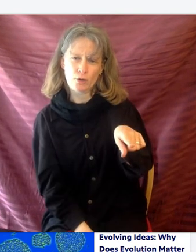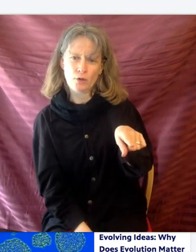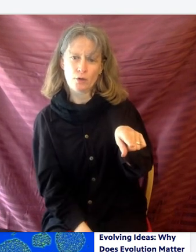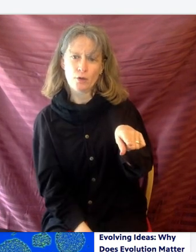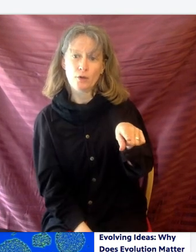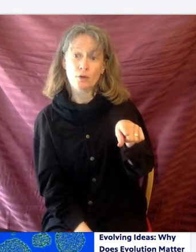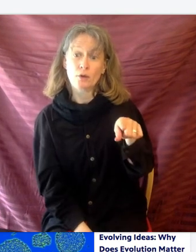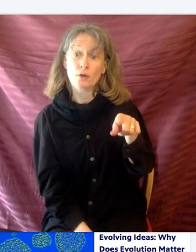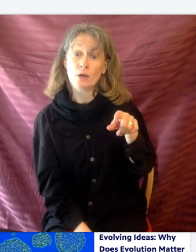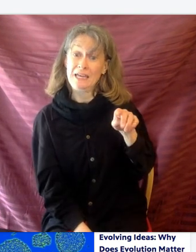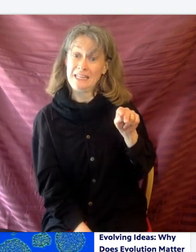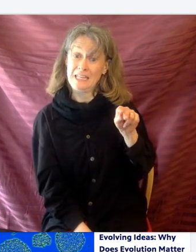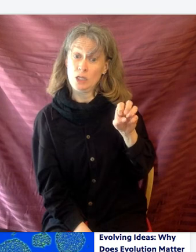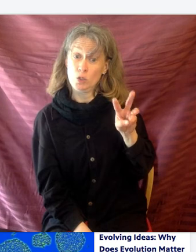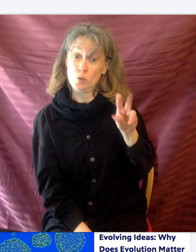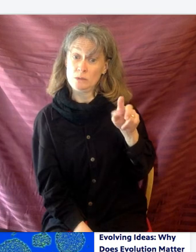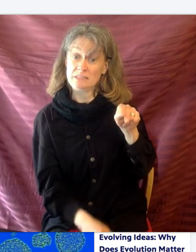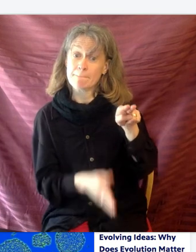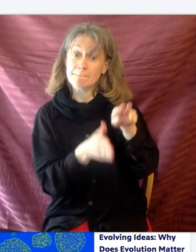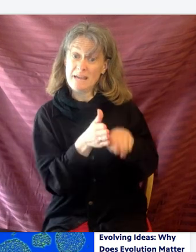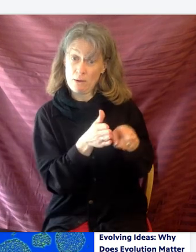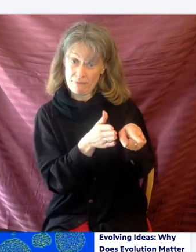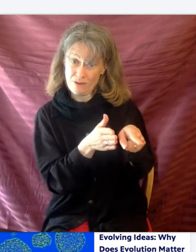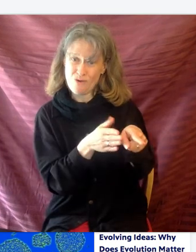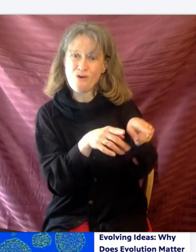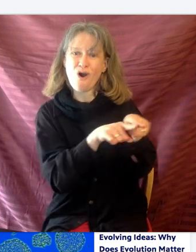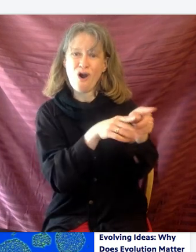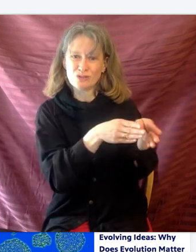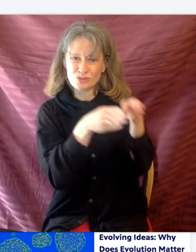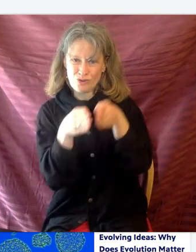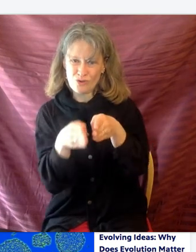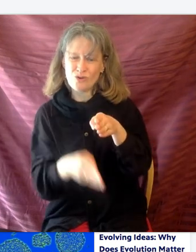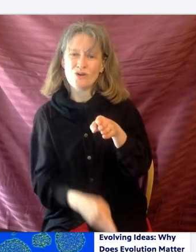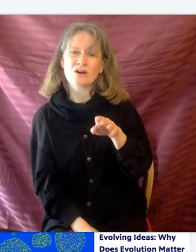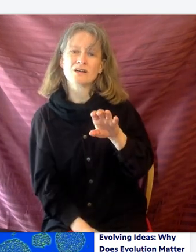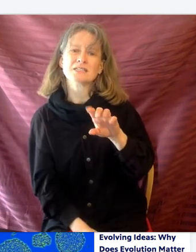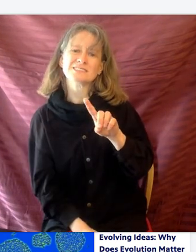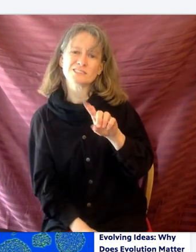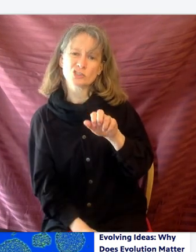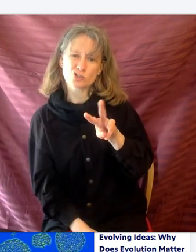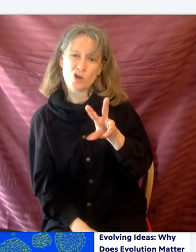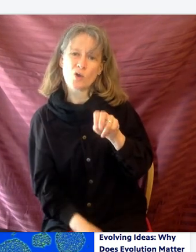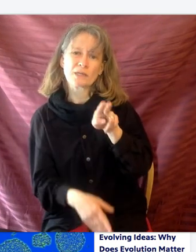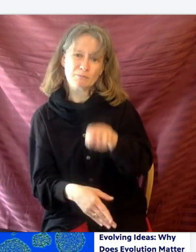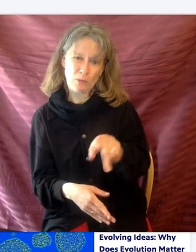revolutionary scientific thinker, Sir Isaac Newton, lies Charles Darwin.